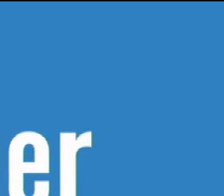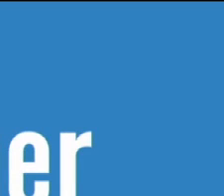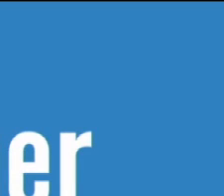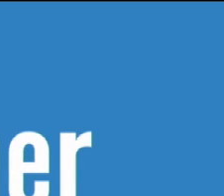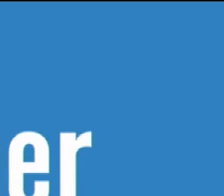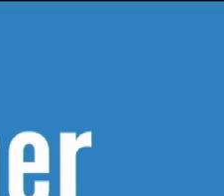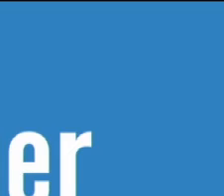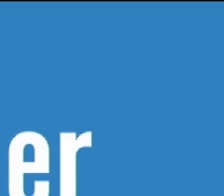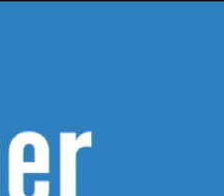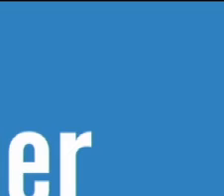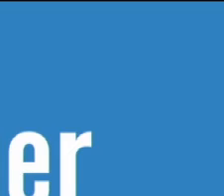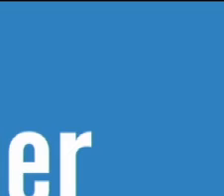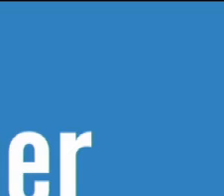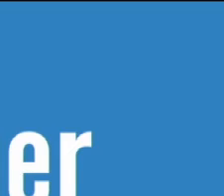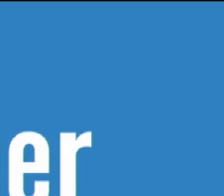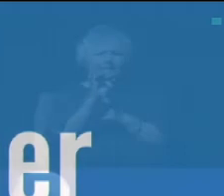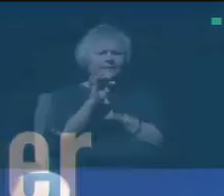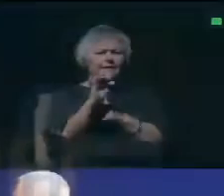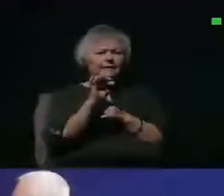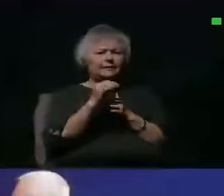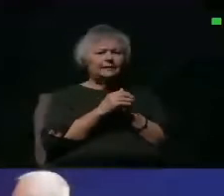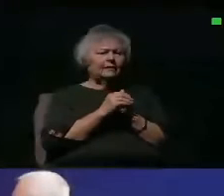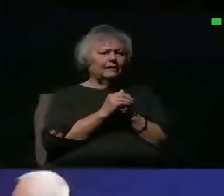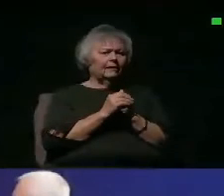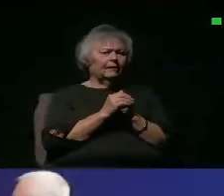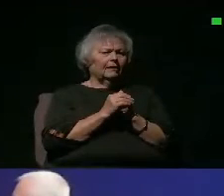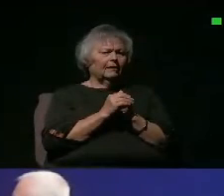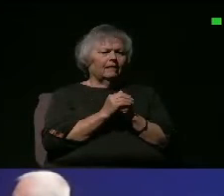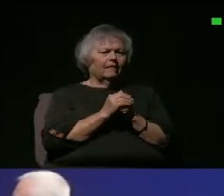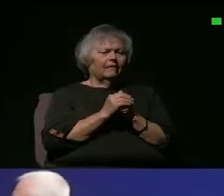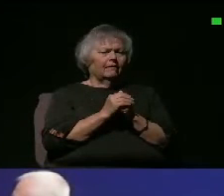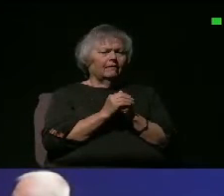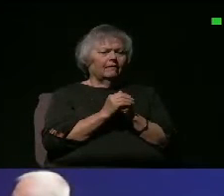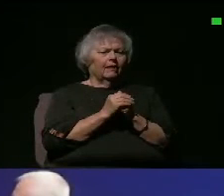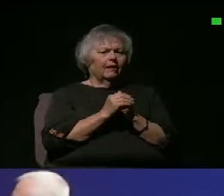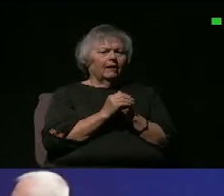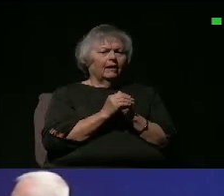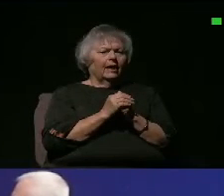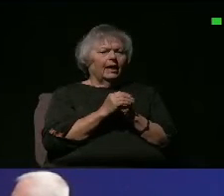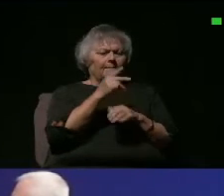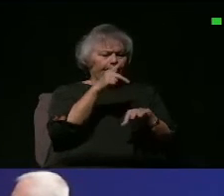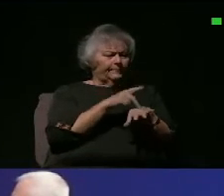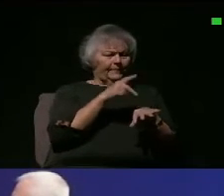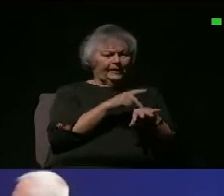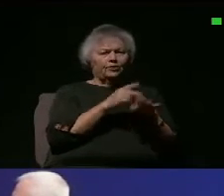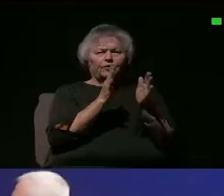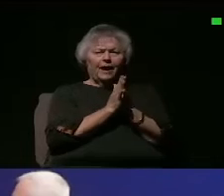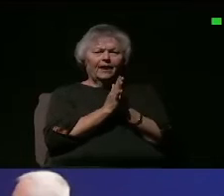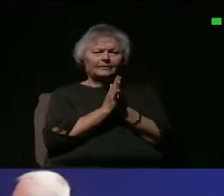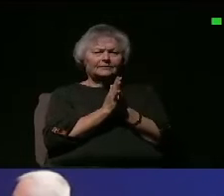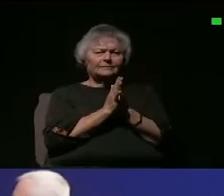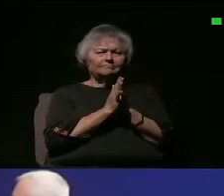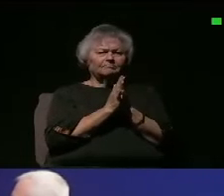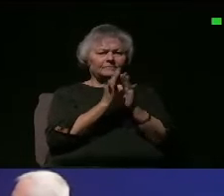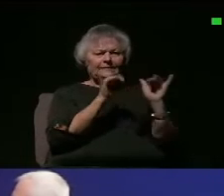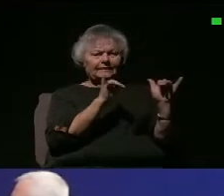in chapter 19, right before this, he runs into the rich young ruler, and then Peter asks him this question: "What about all of